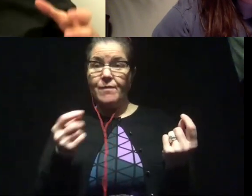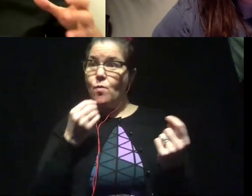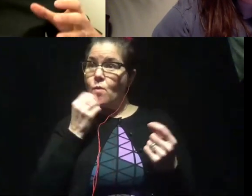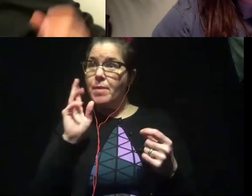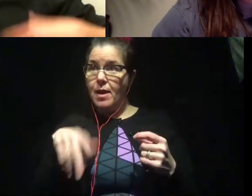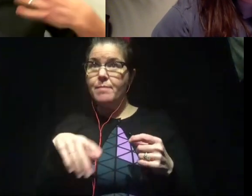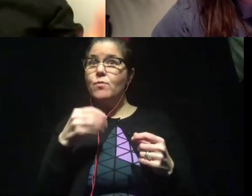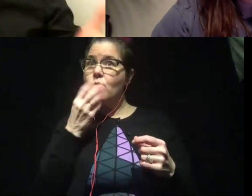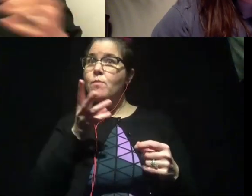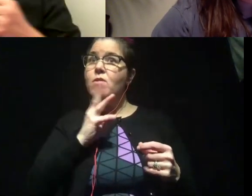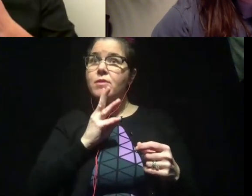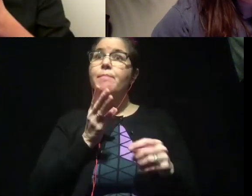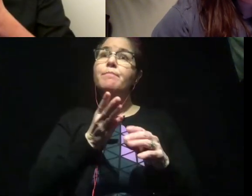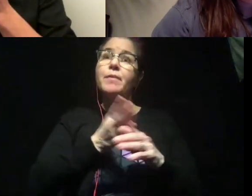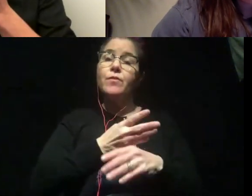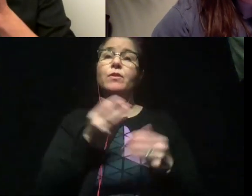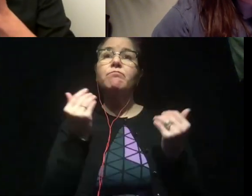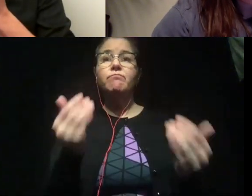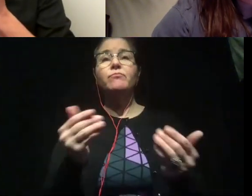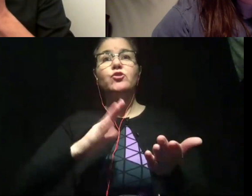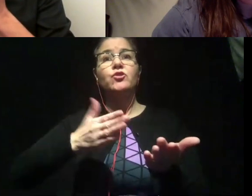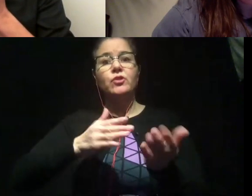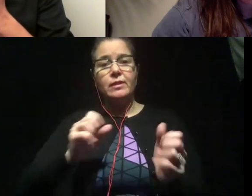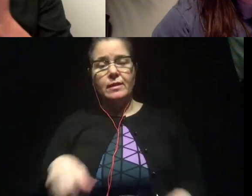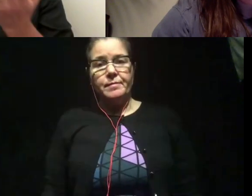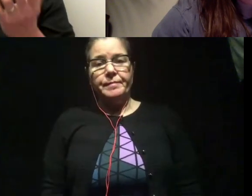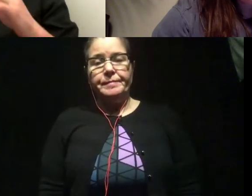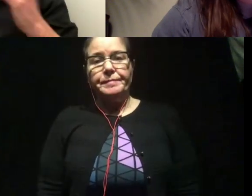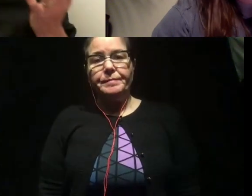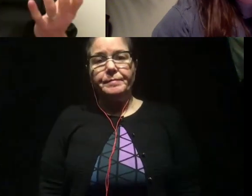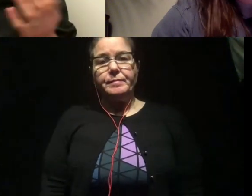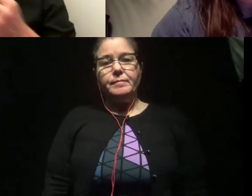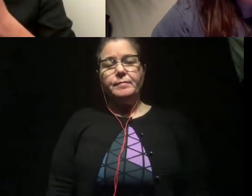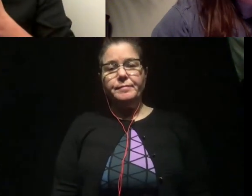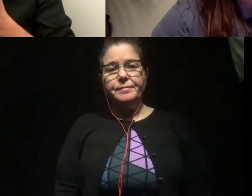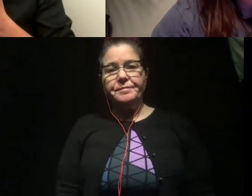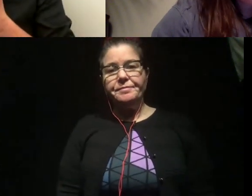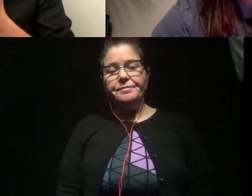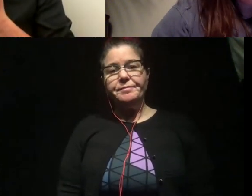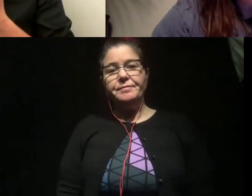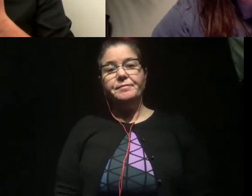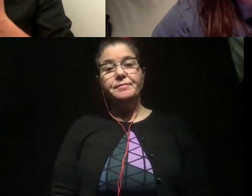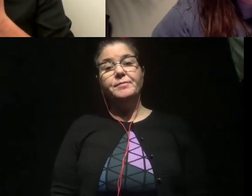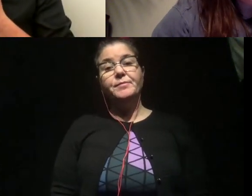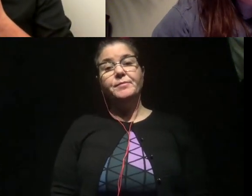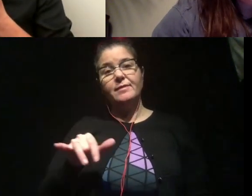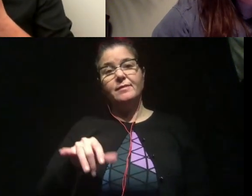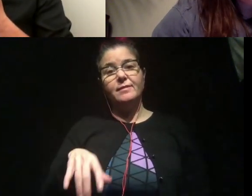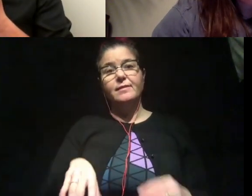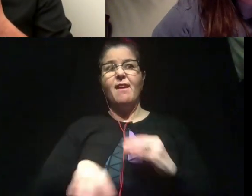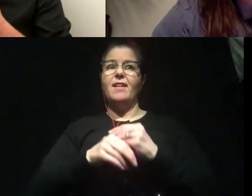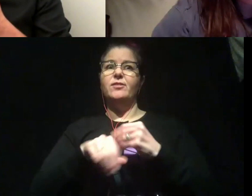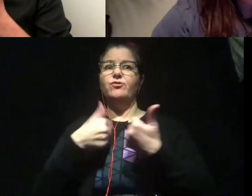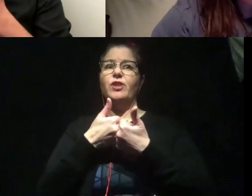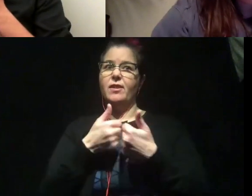warm water before throwing it on a grill to cook. So that's one of the challenges, always